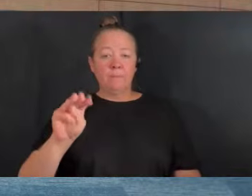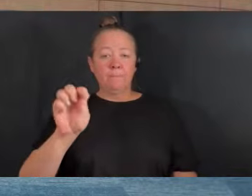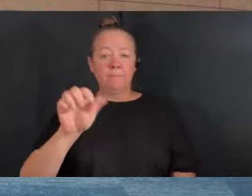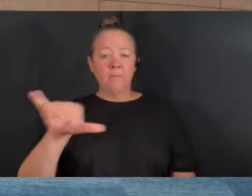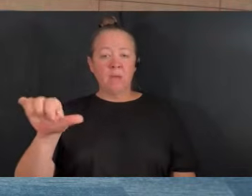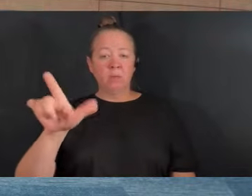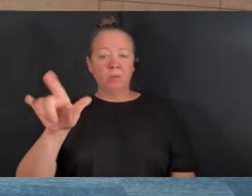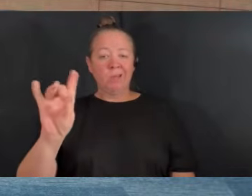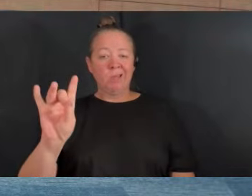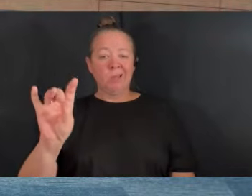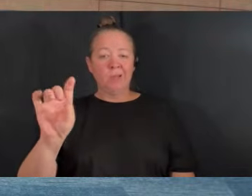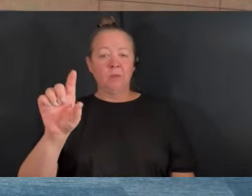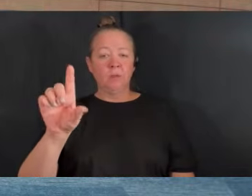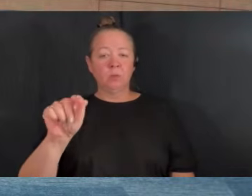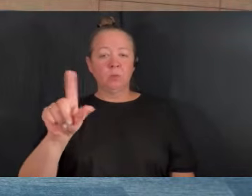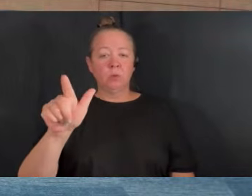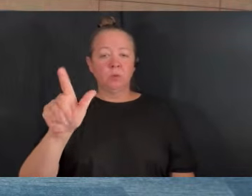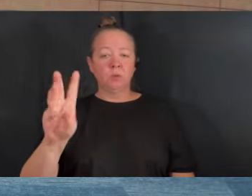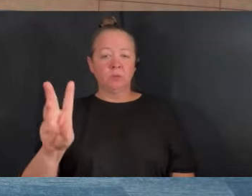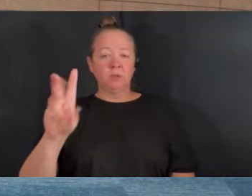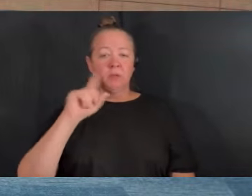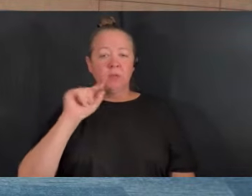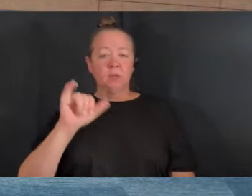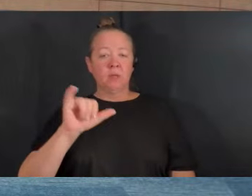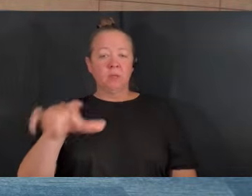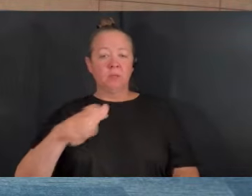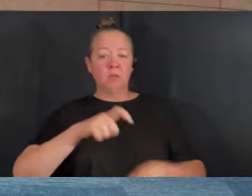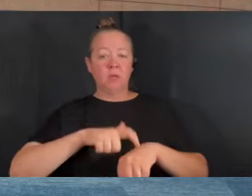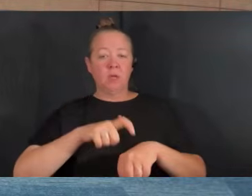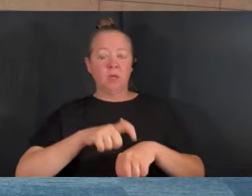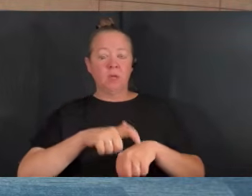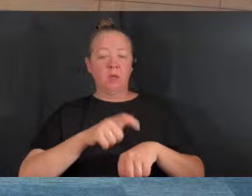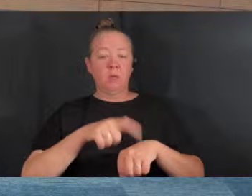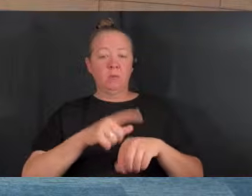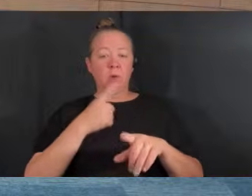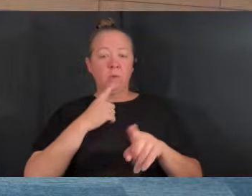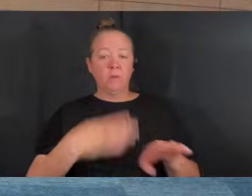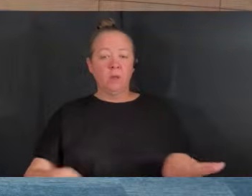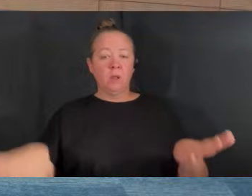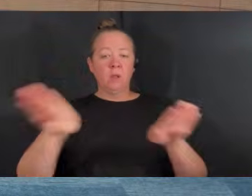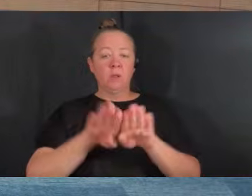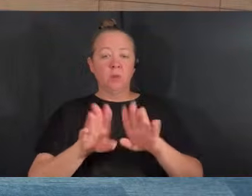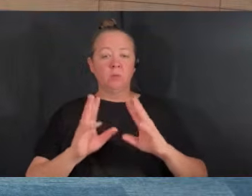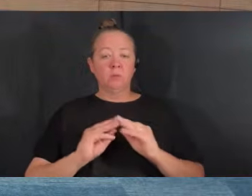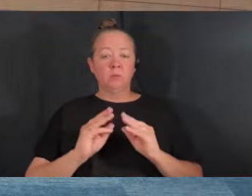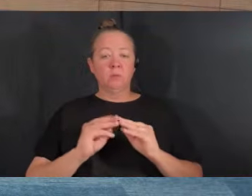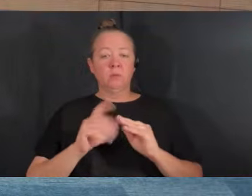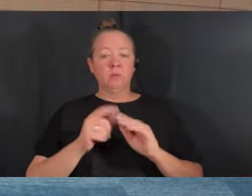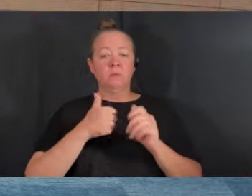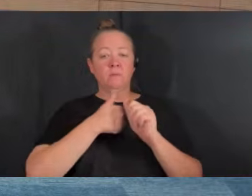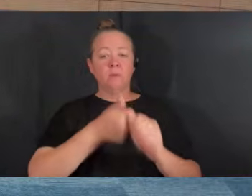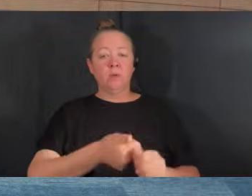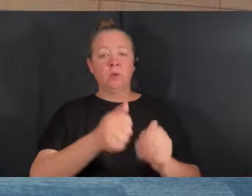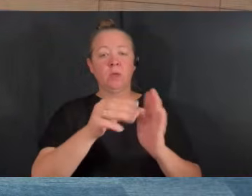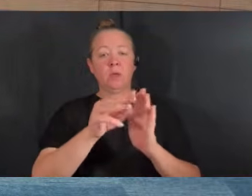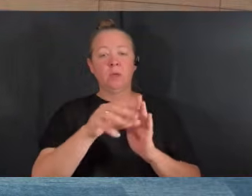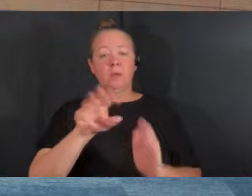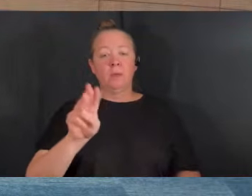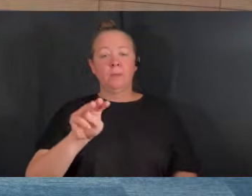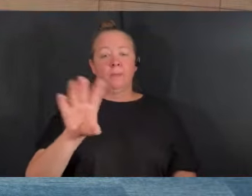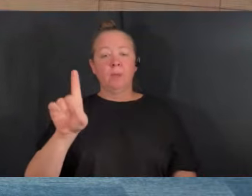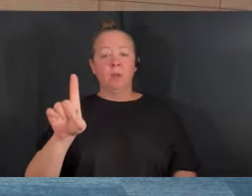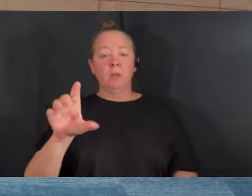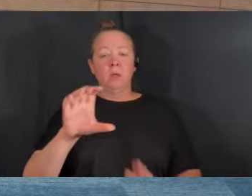and Council voted unanimously to convene a closed session pursuant to Maryland Code 3101 of the General